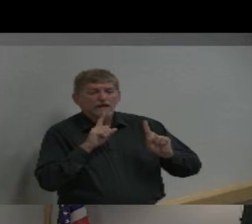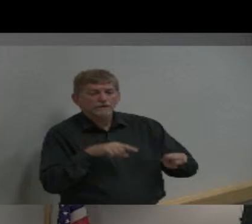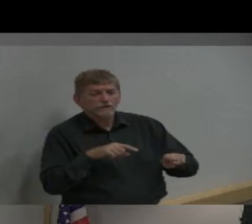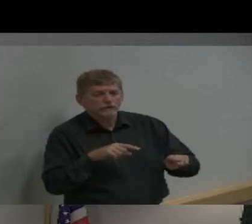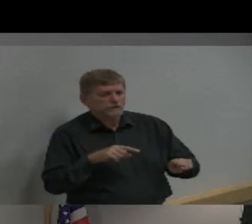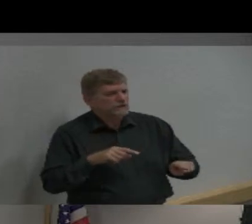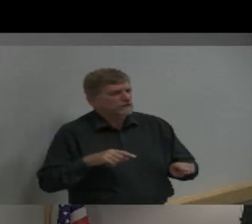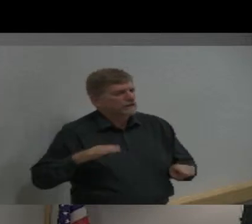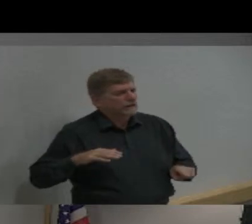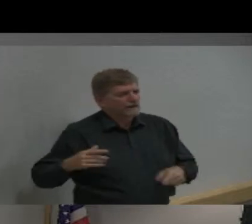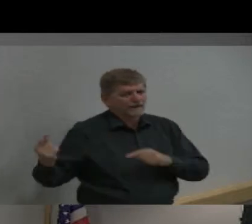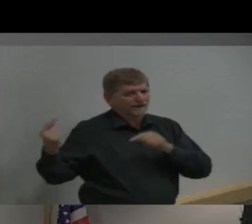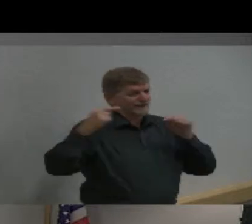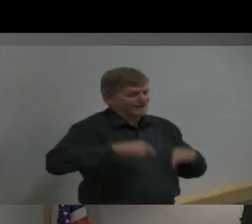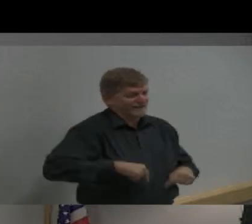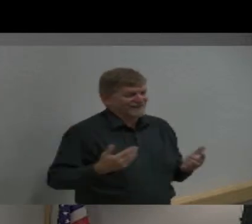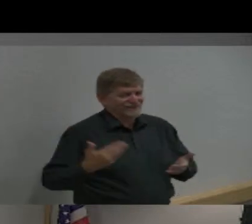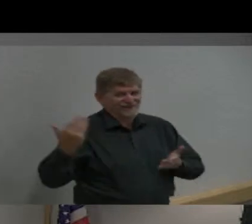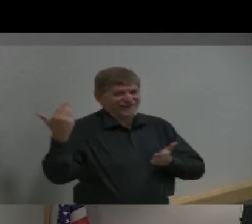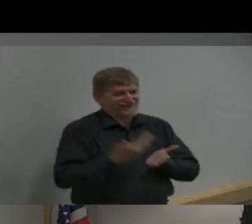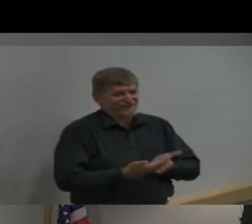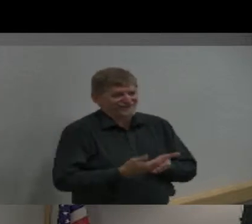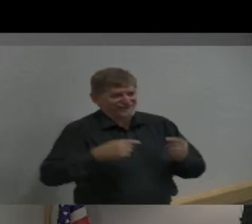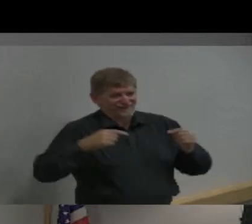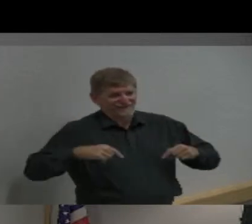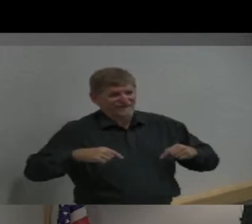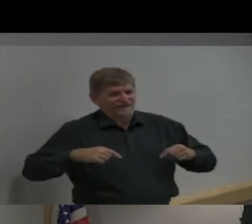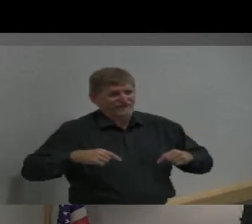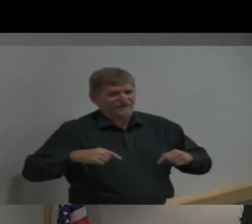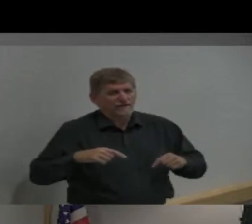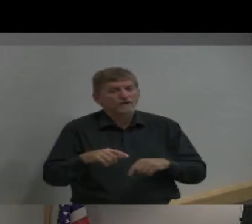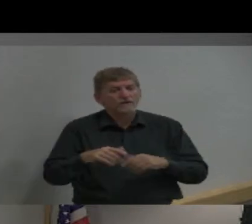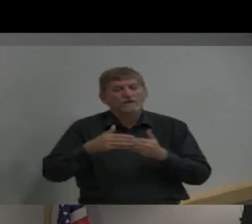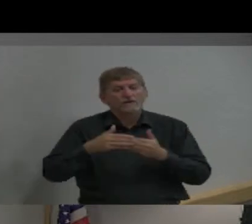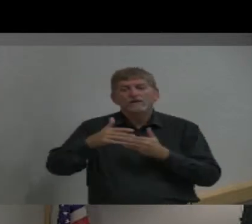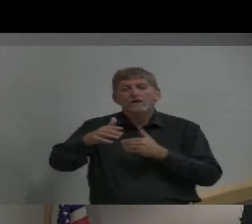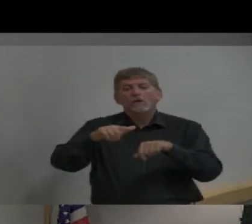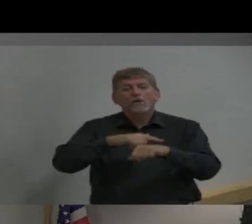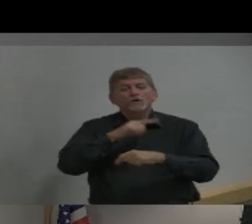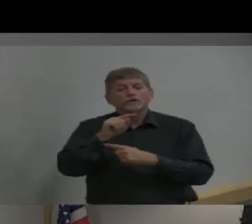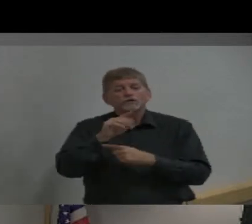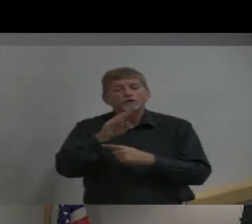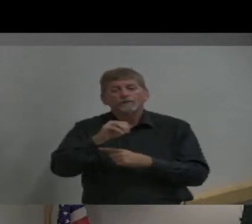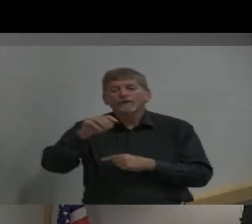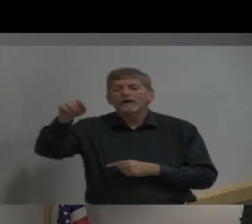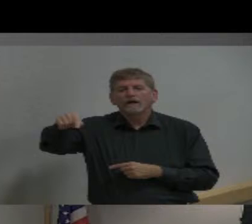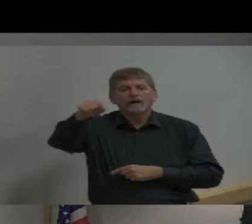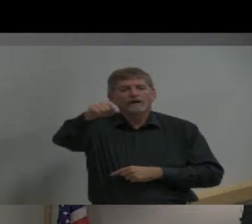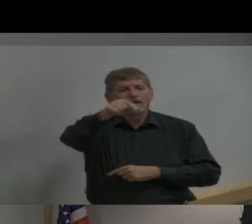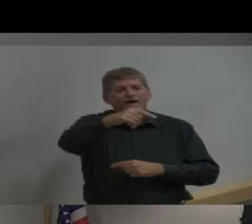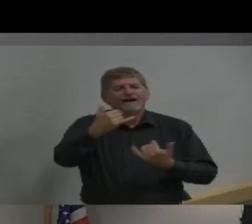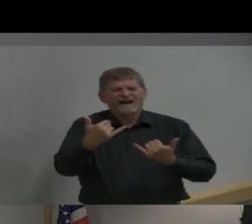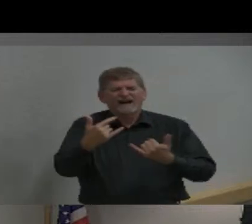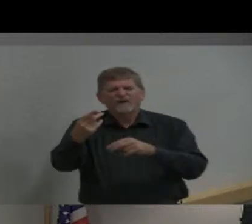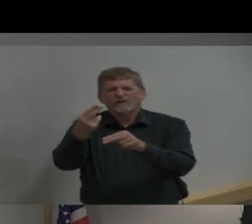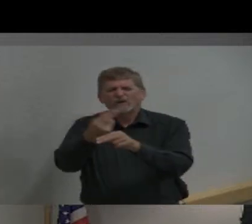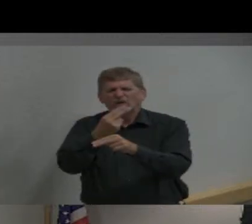schools. Our long-term care facilities have been using something like that for a while now,